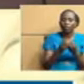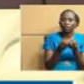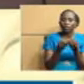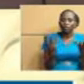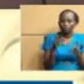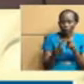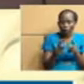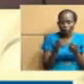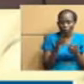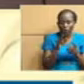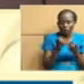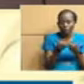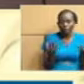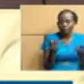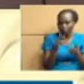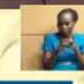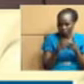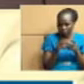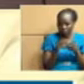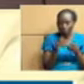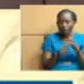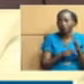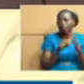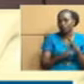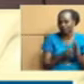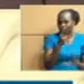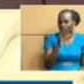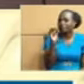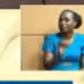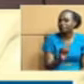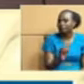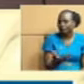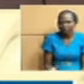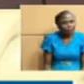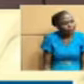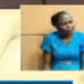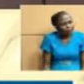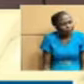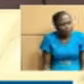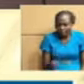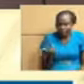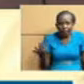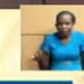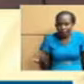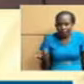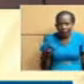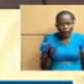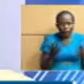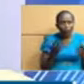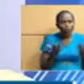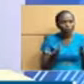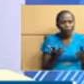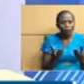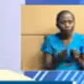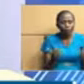insurance, including health insurance, 2%. Where does that put us, and how do we get out of it? So